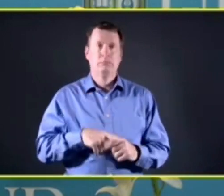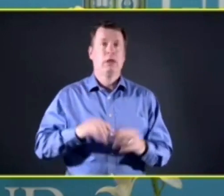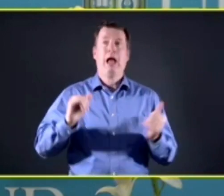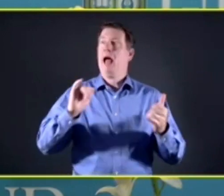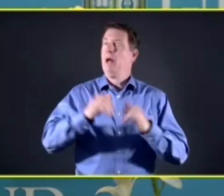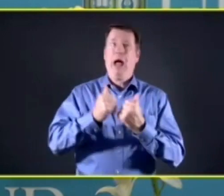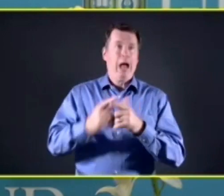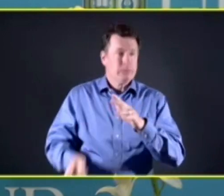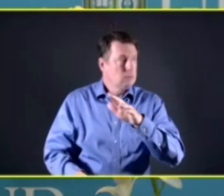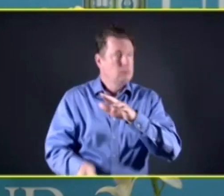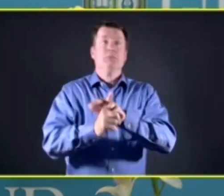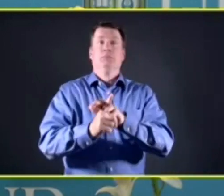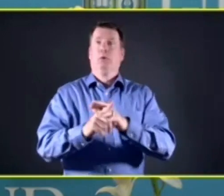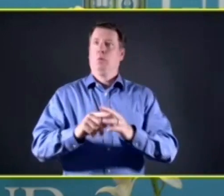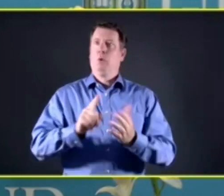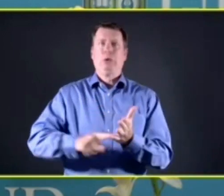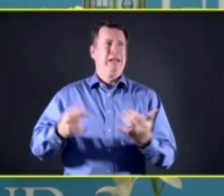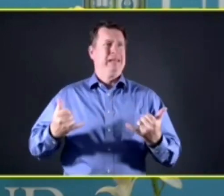idea that came out